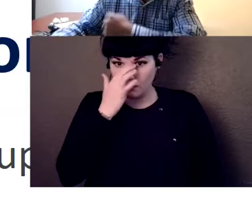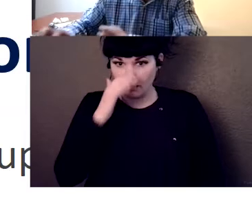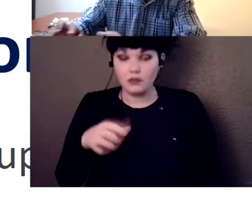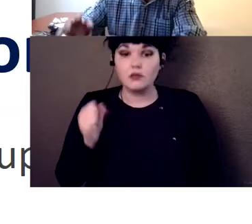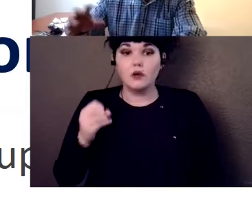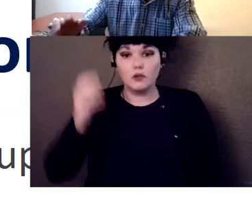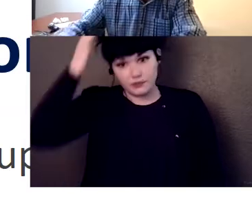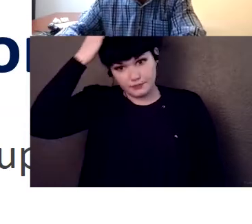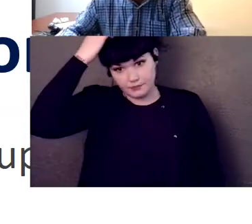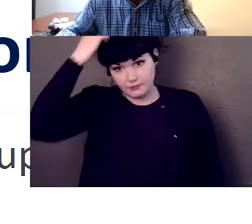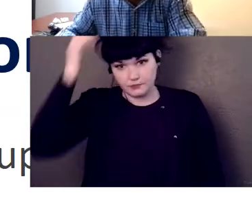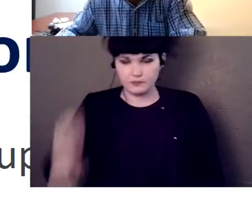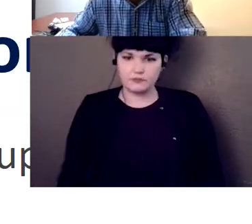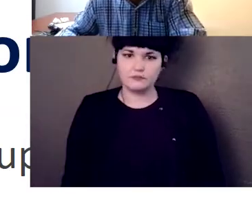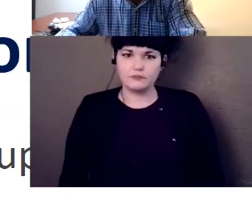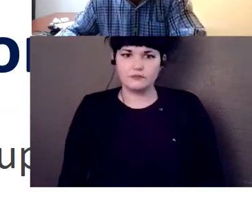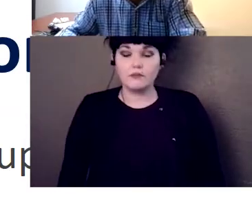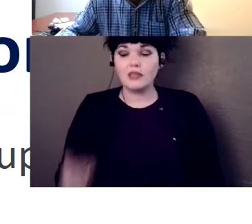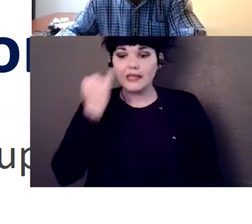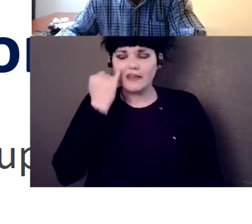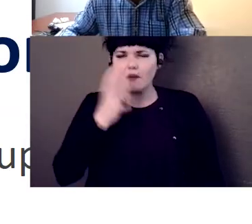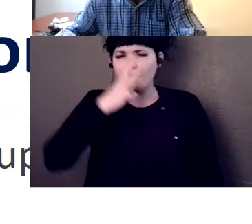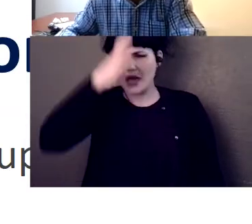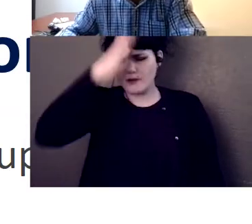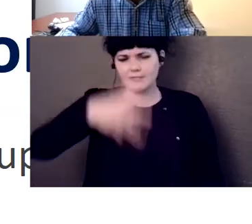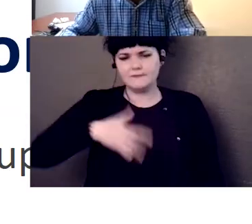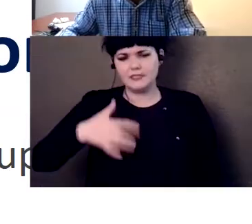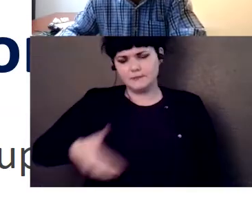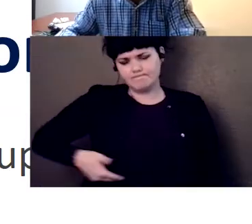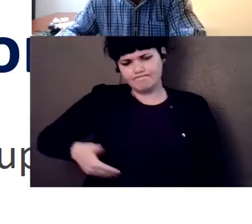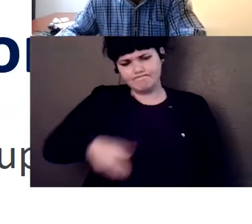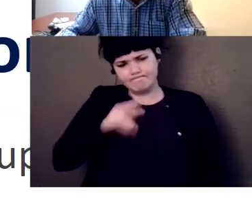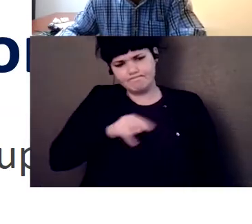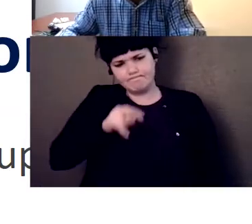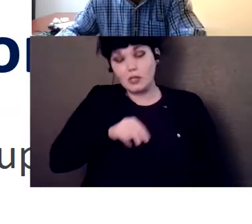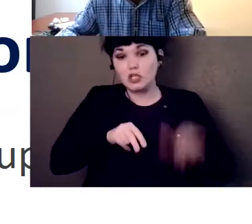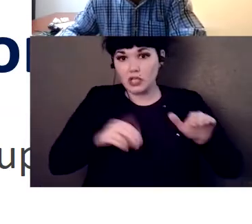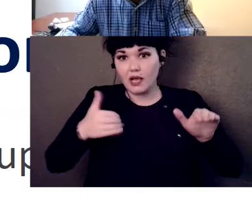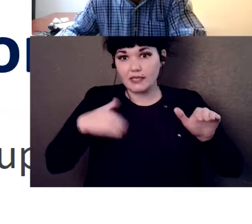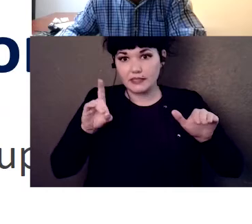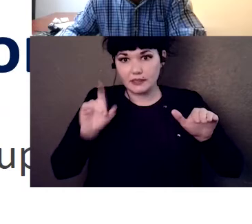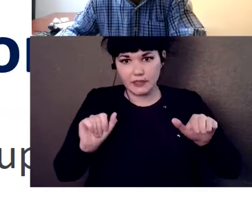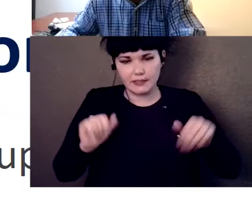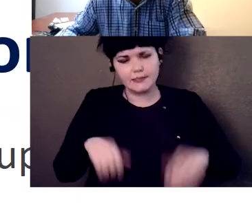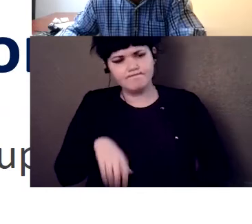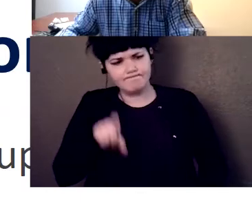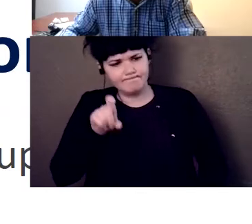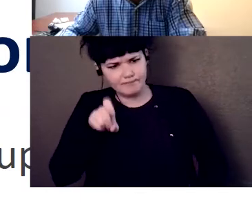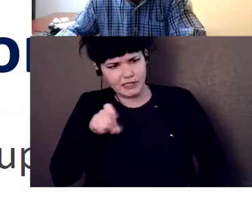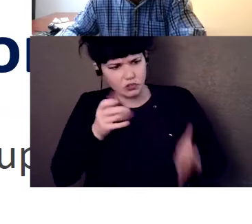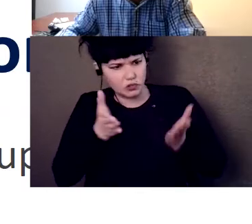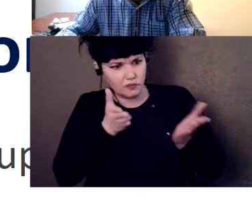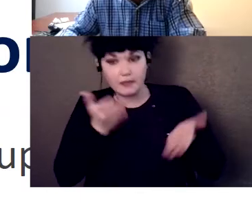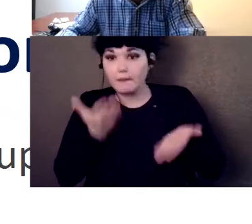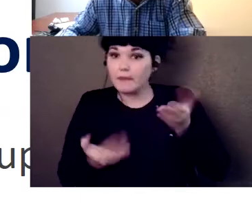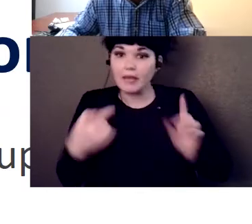So if a parent thinks that their child has a disability and may need services to a situation where the student has an individualized